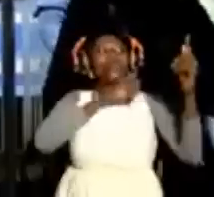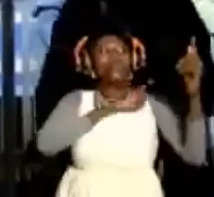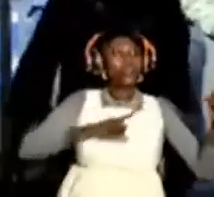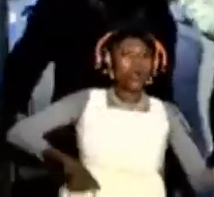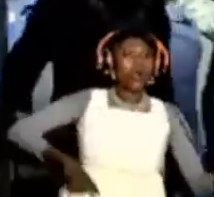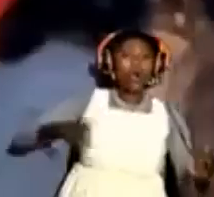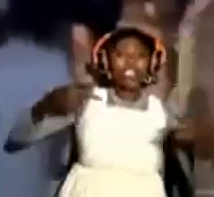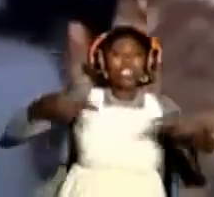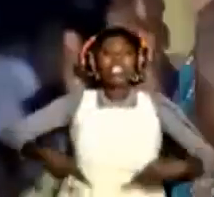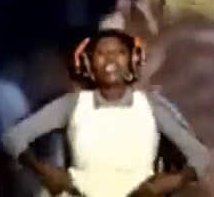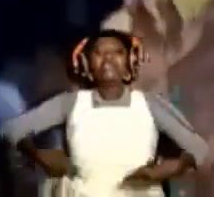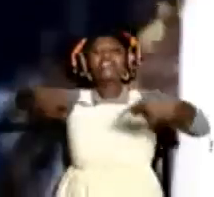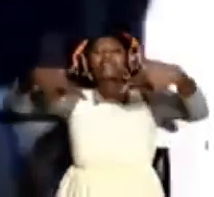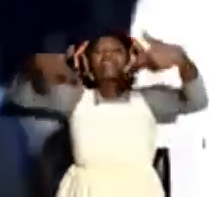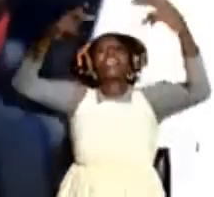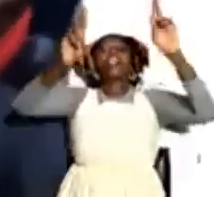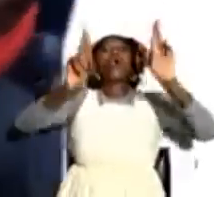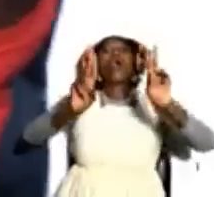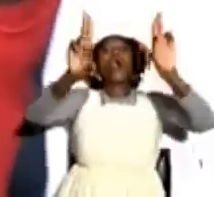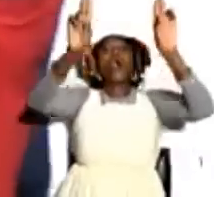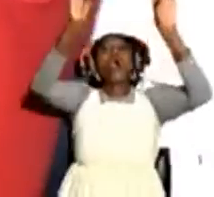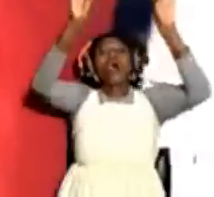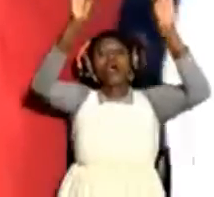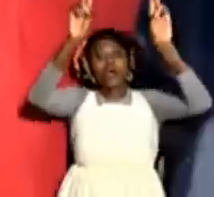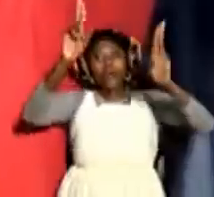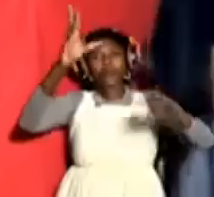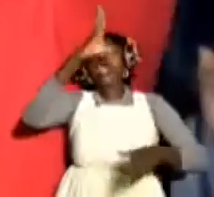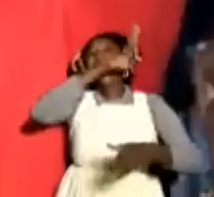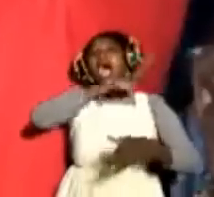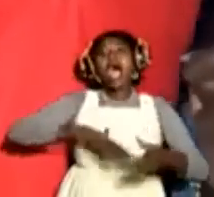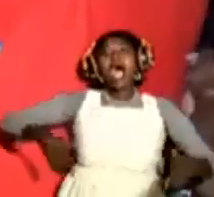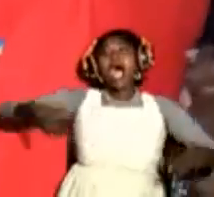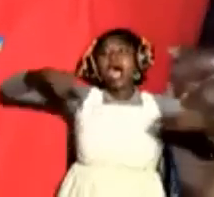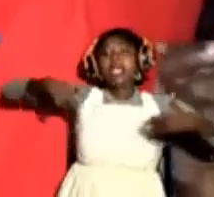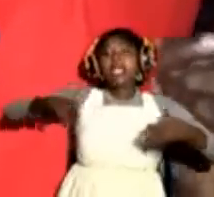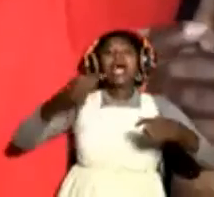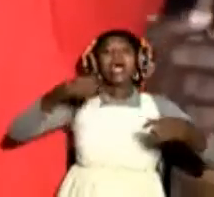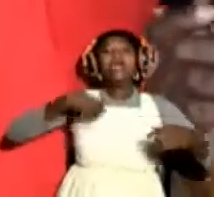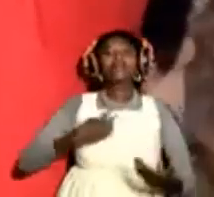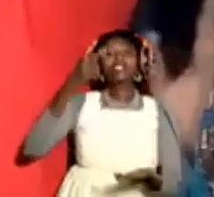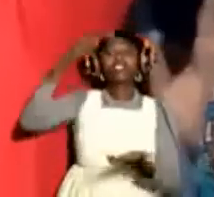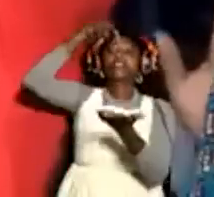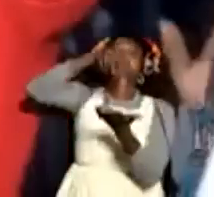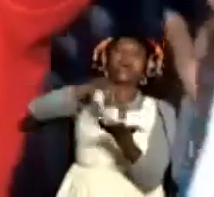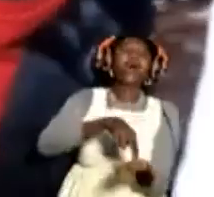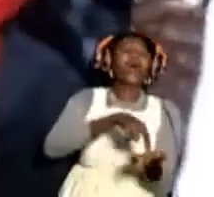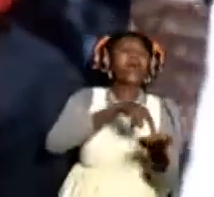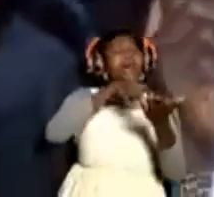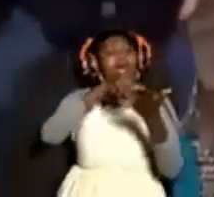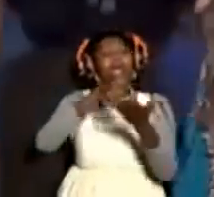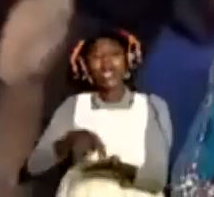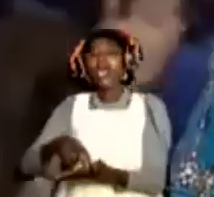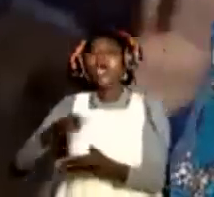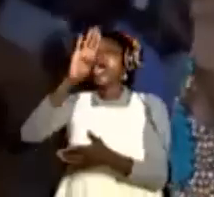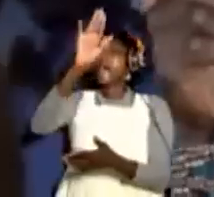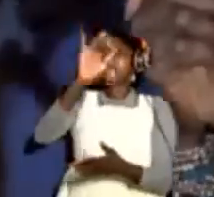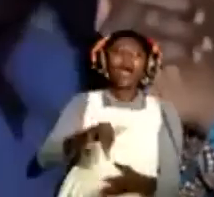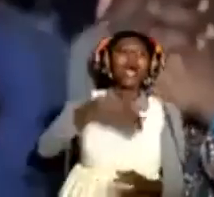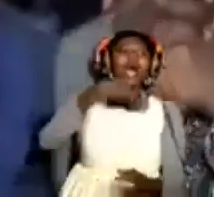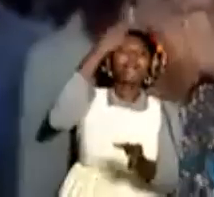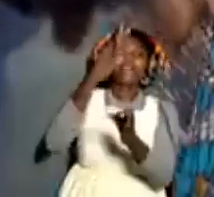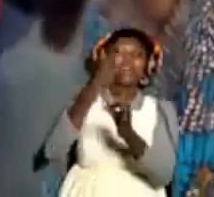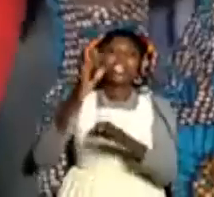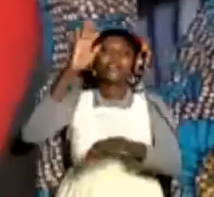oh Lord, let me, let me stand. Robo Shanda Yababa Baba Baba